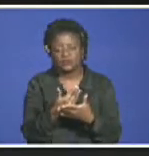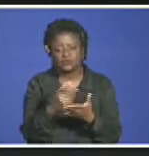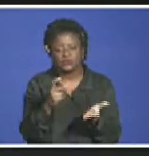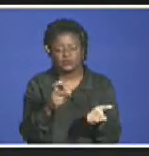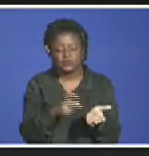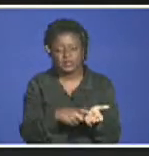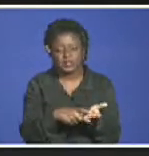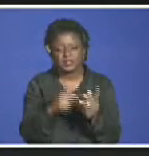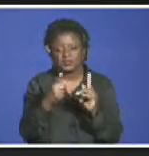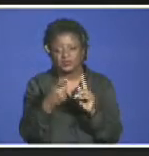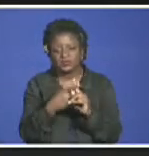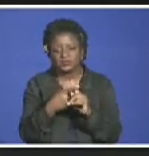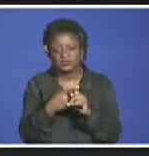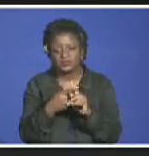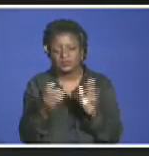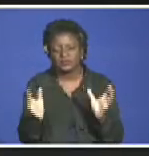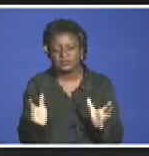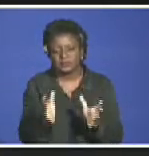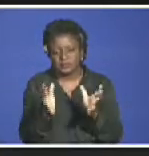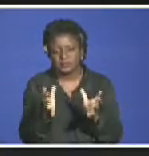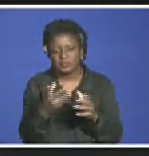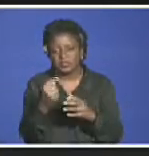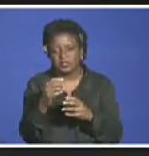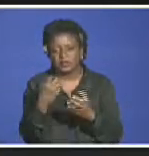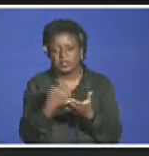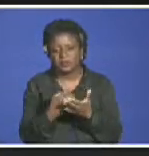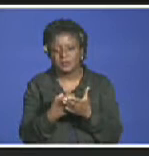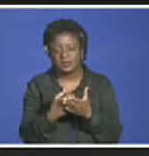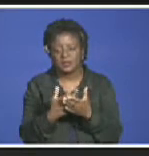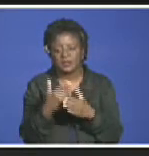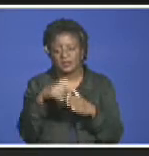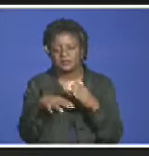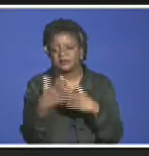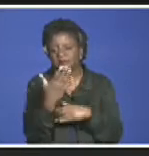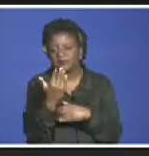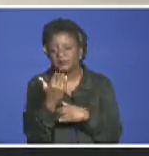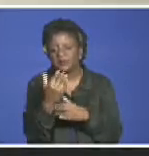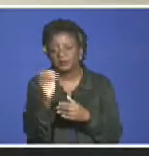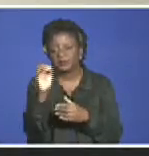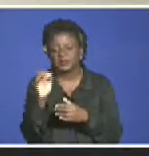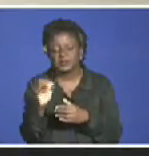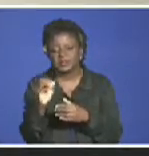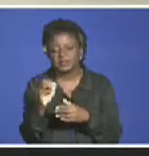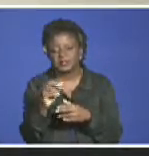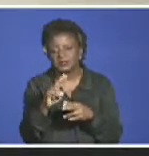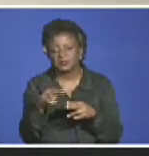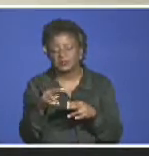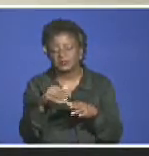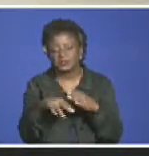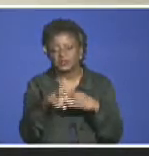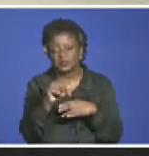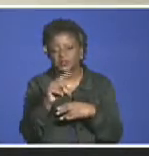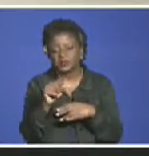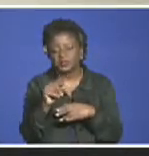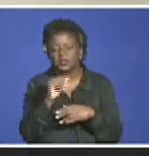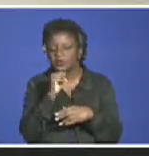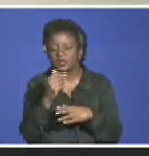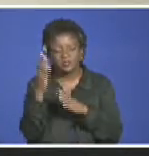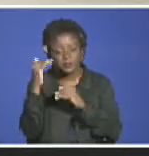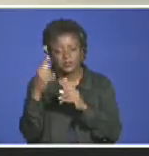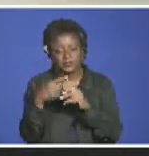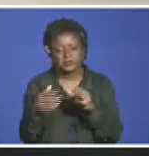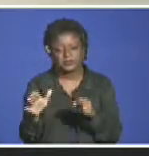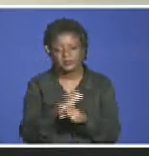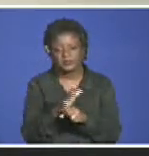The economy contracted by at least 15% in 2020, and it is not expected to fully recover